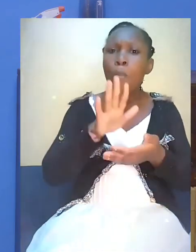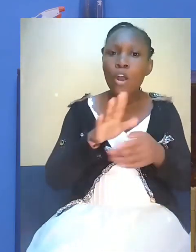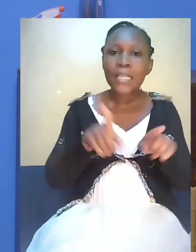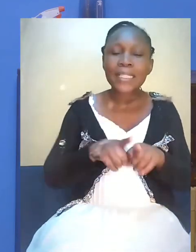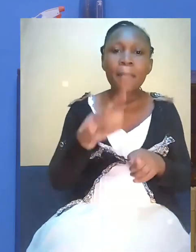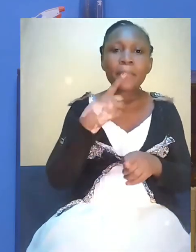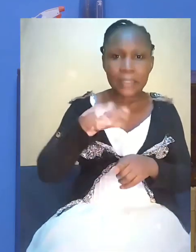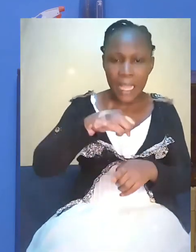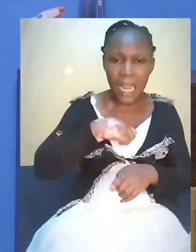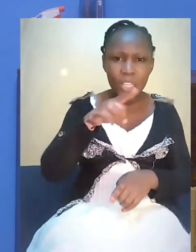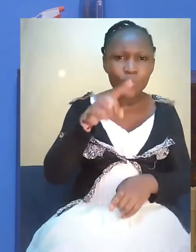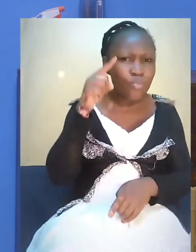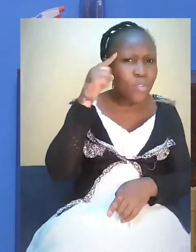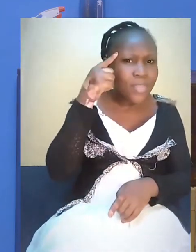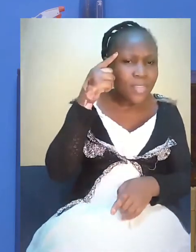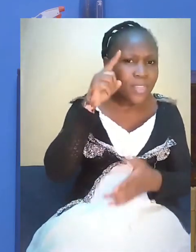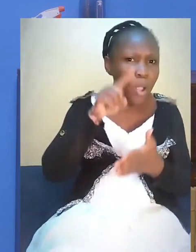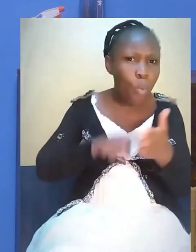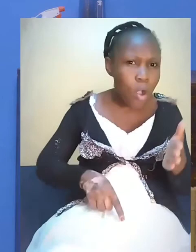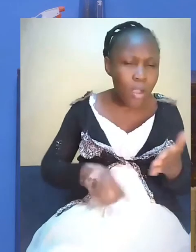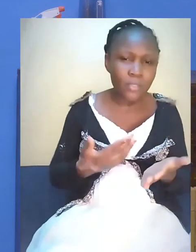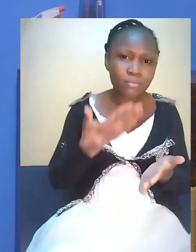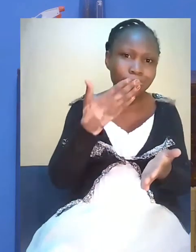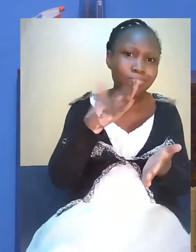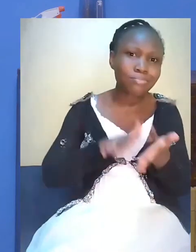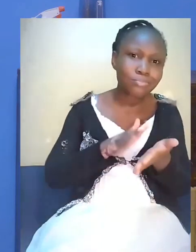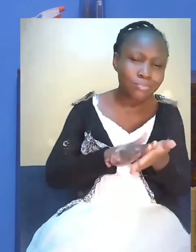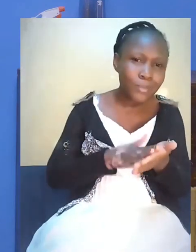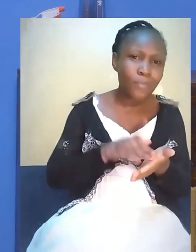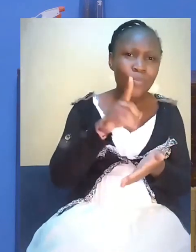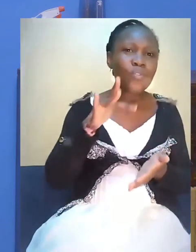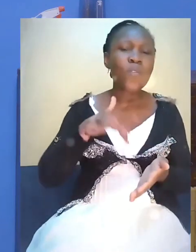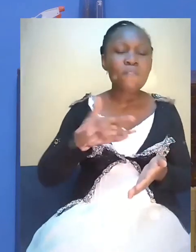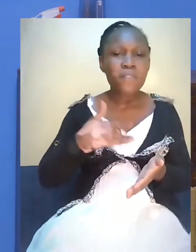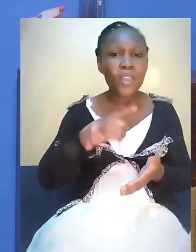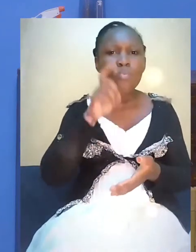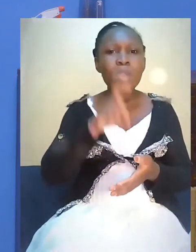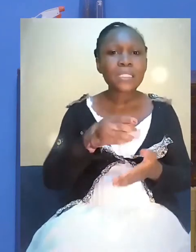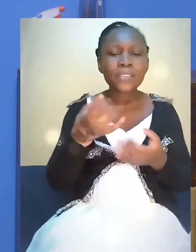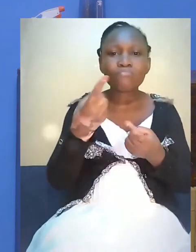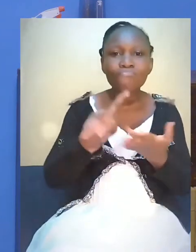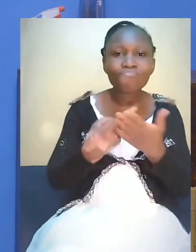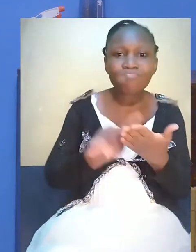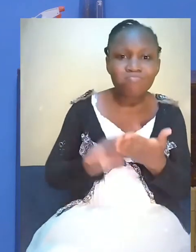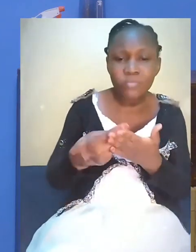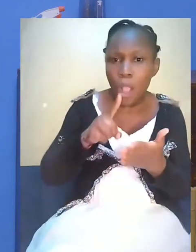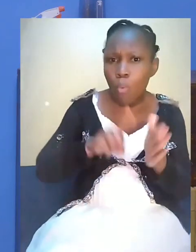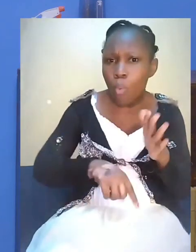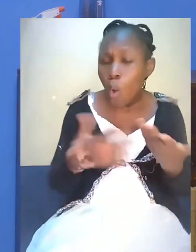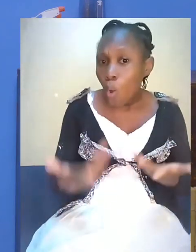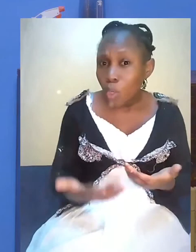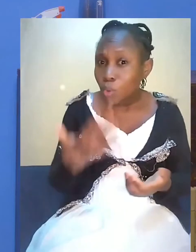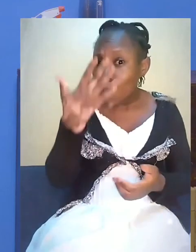you think. Speak to us in the comment section. What do you think about the episode? What would you like us to talk about, yeah, as we continue, because you are the